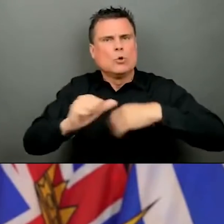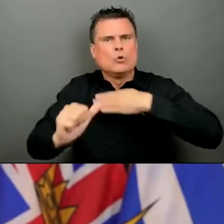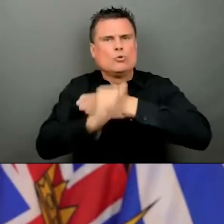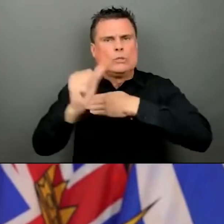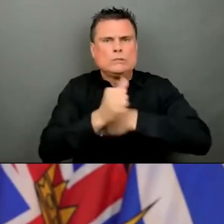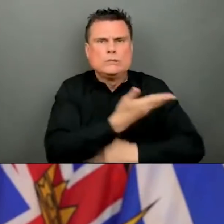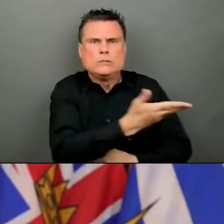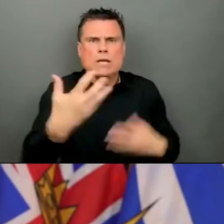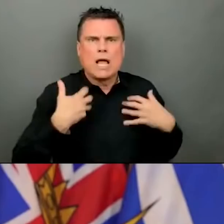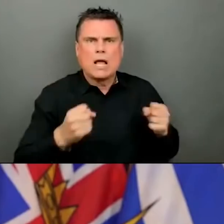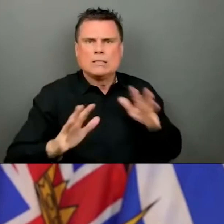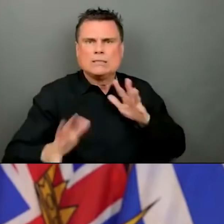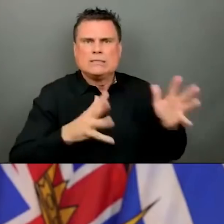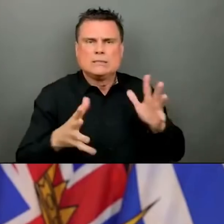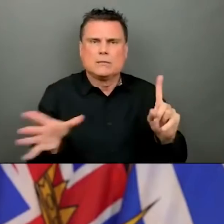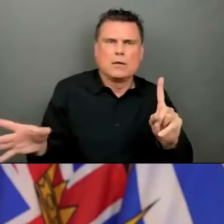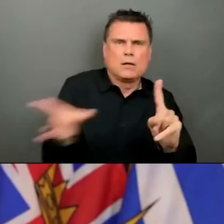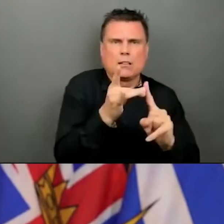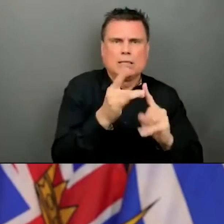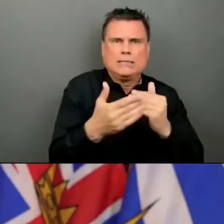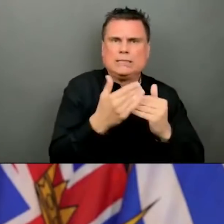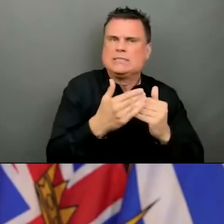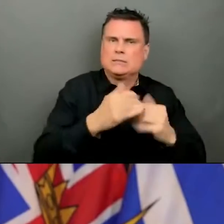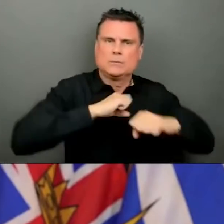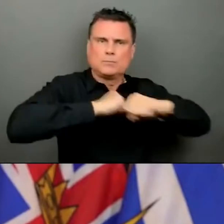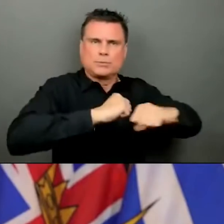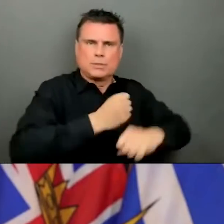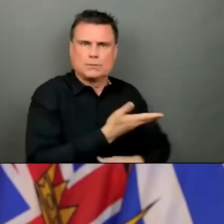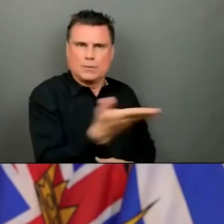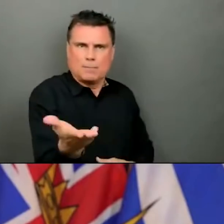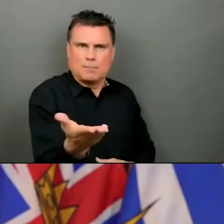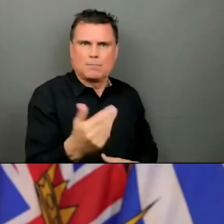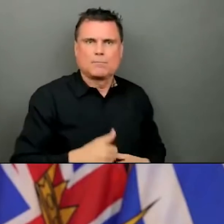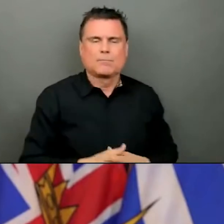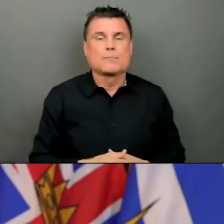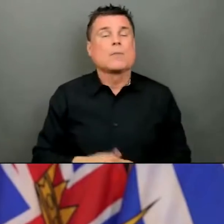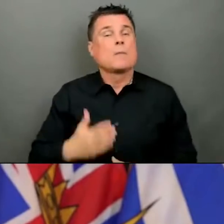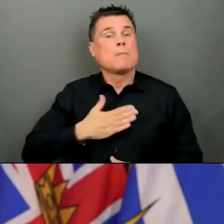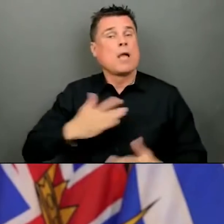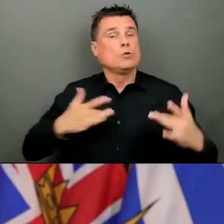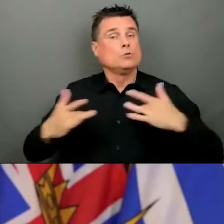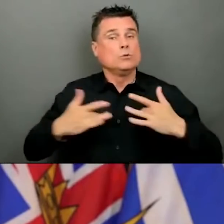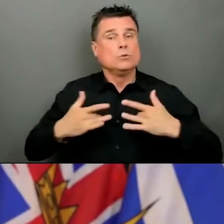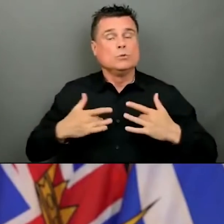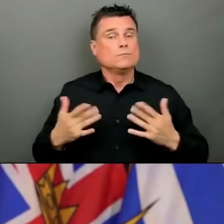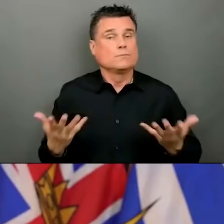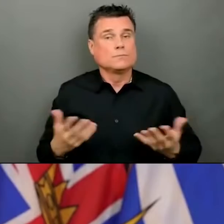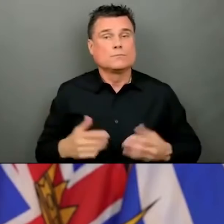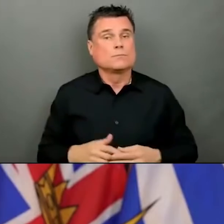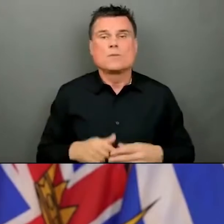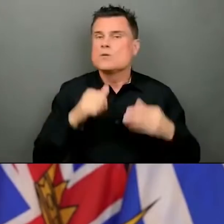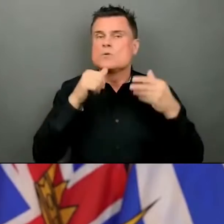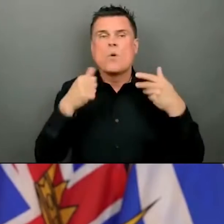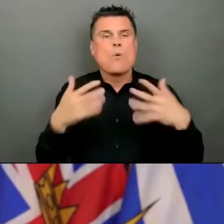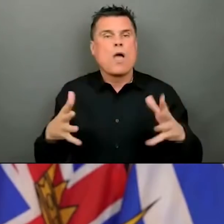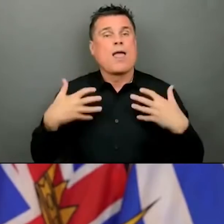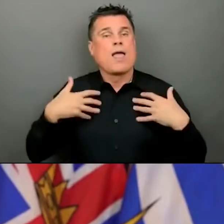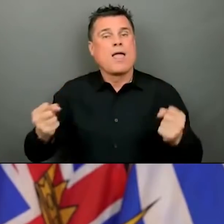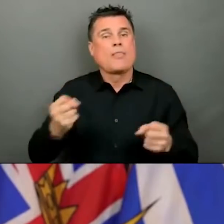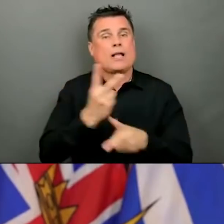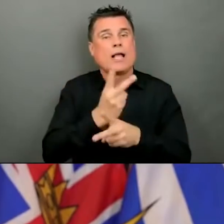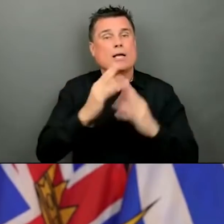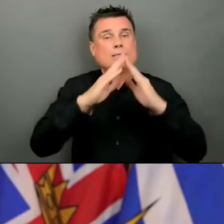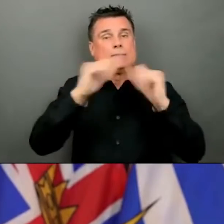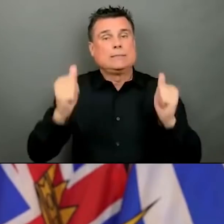will be largely about, is avoid overwhelming our healthcare system and to provide quality care to non-COVID-19 and